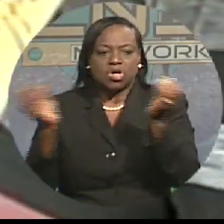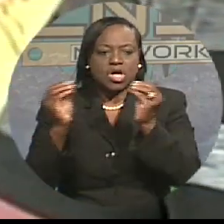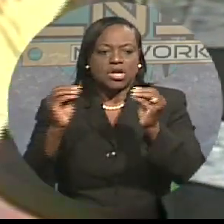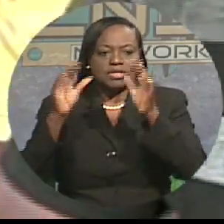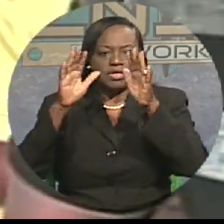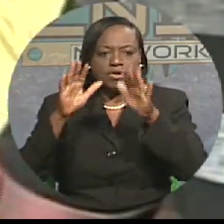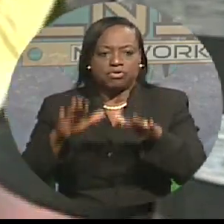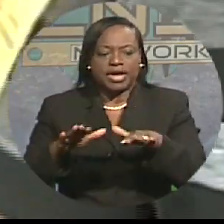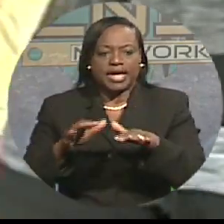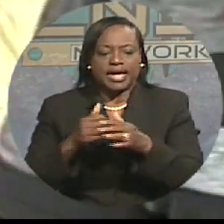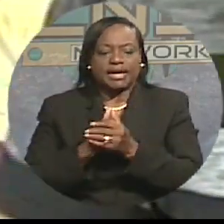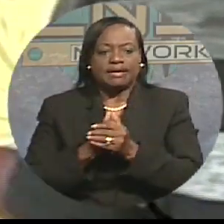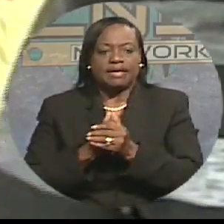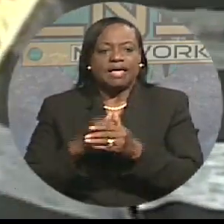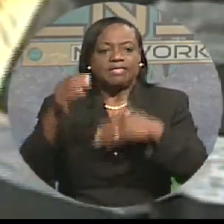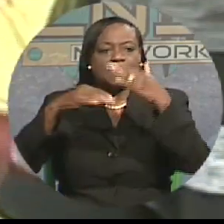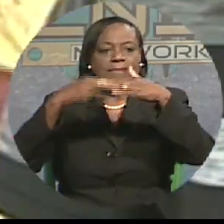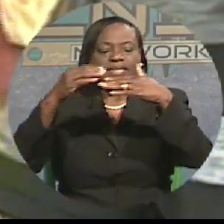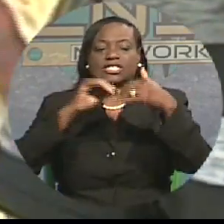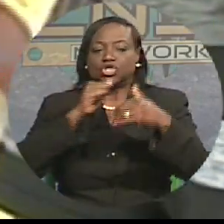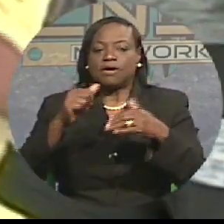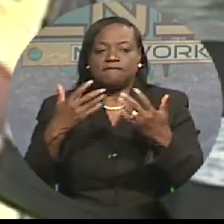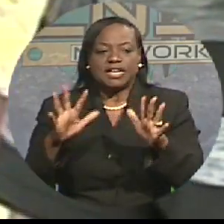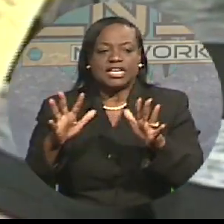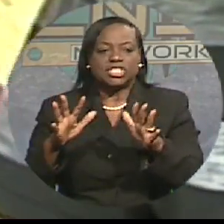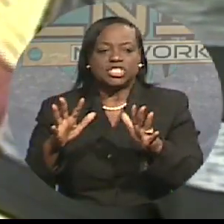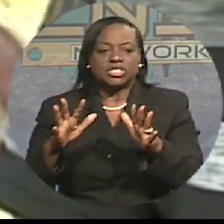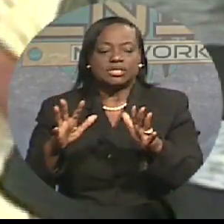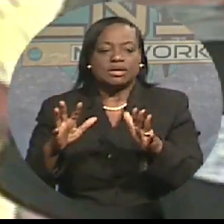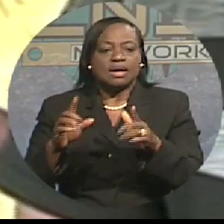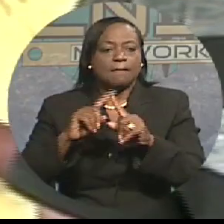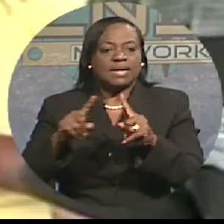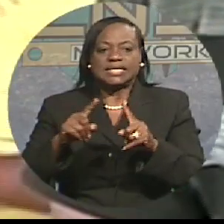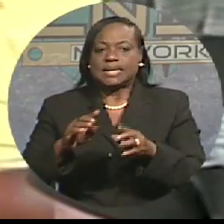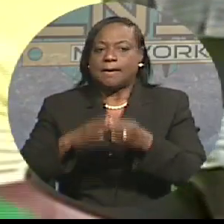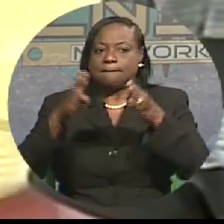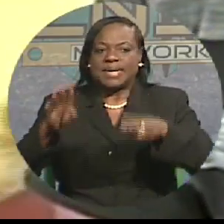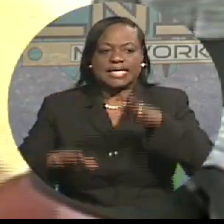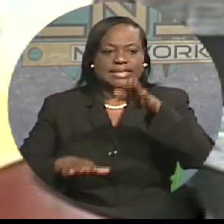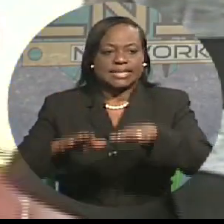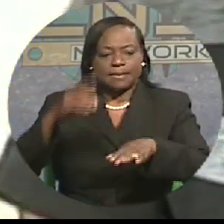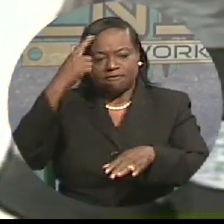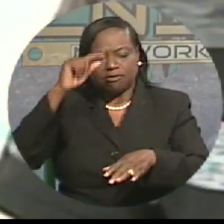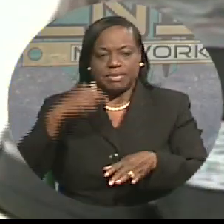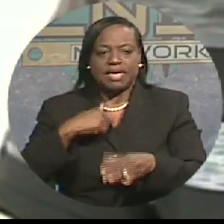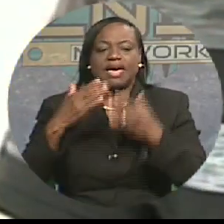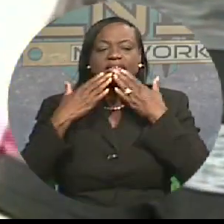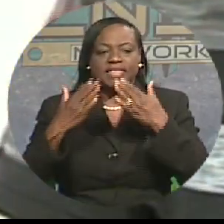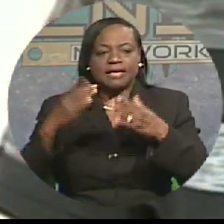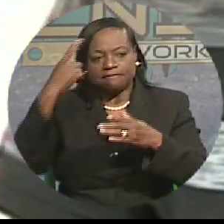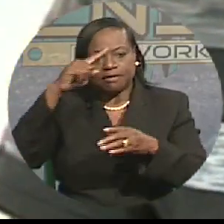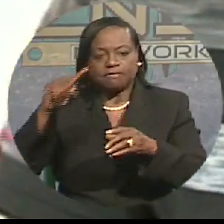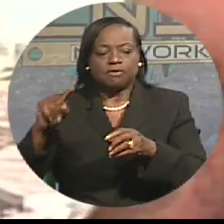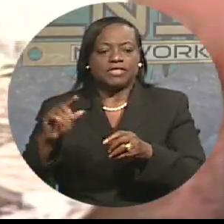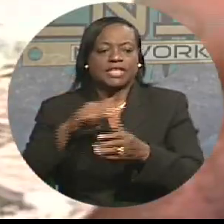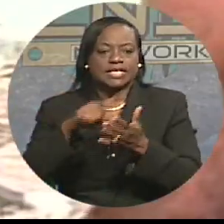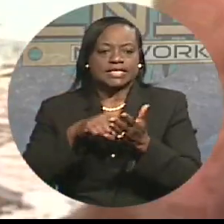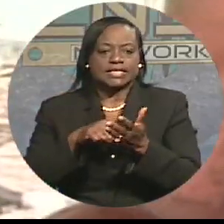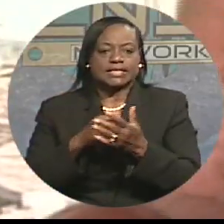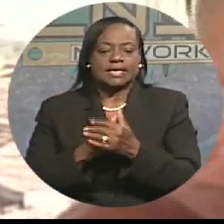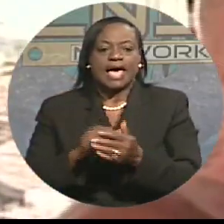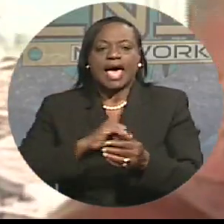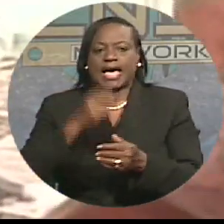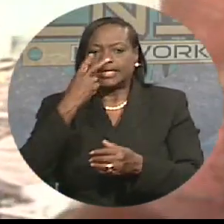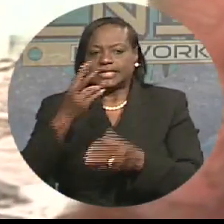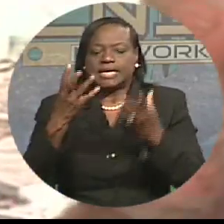inside the house for me. The building isn't finished, but I mean, that's a big step for me, you know? And I'm thankful, like I say again, to the government. I see a lot